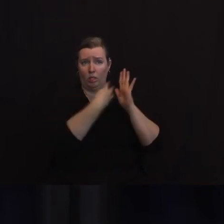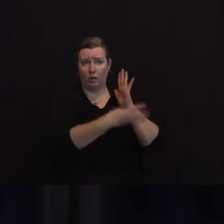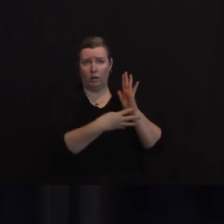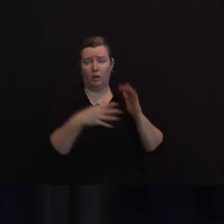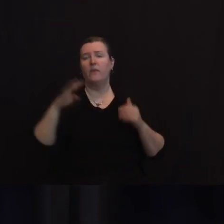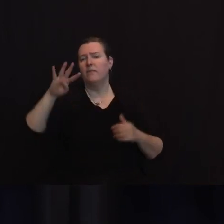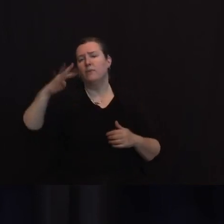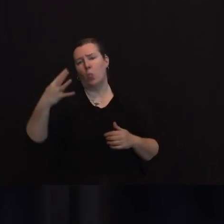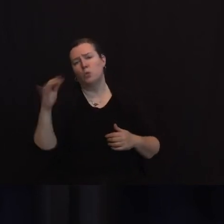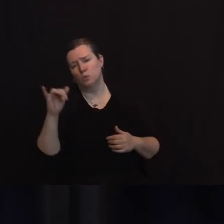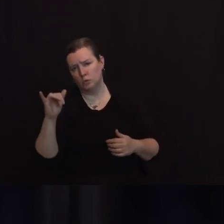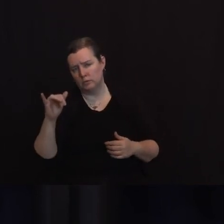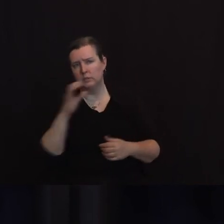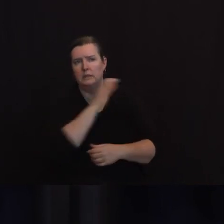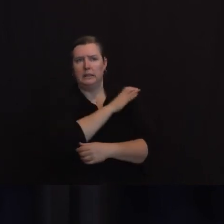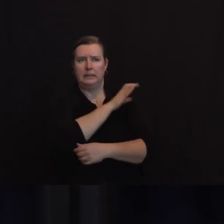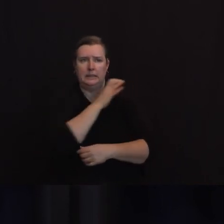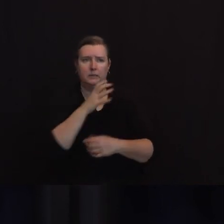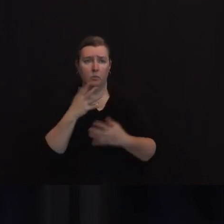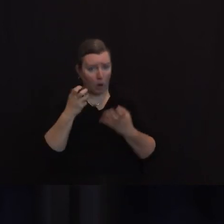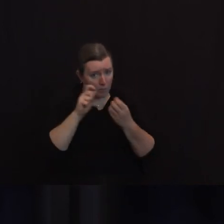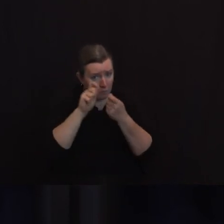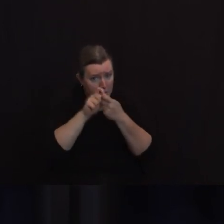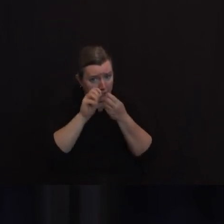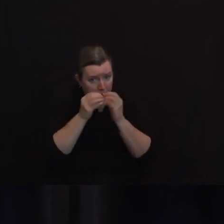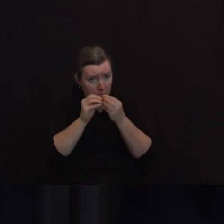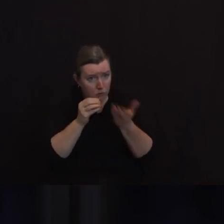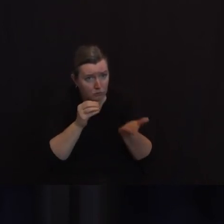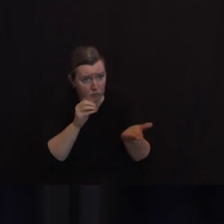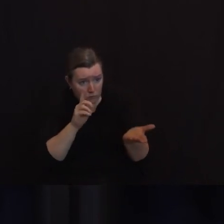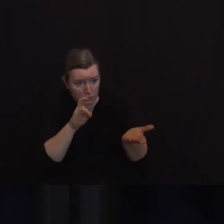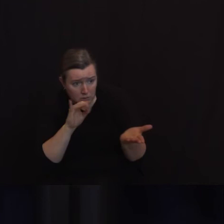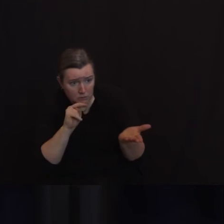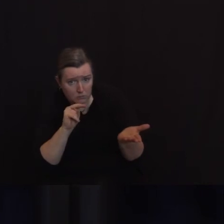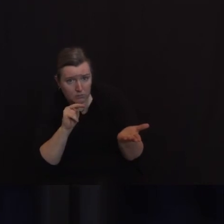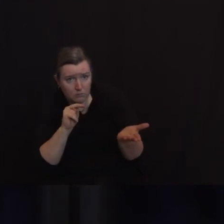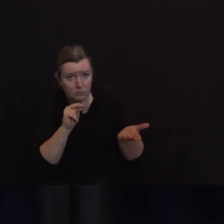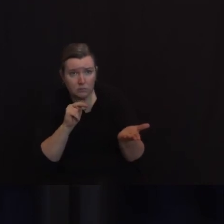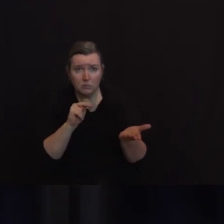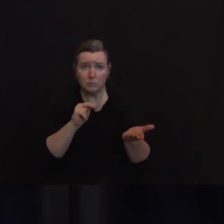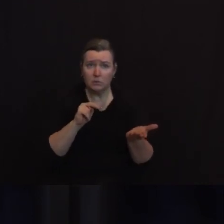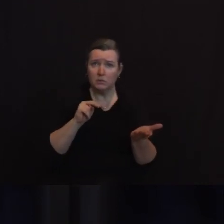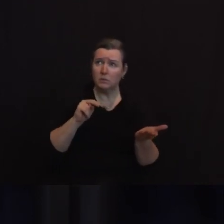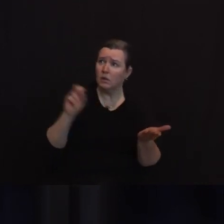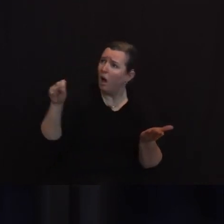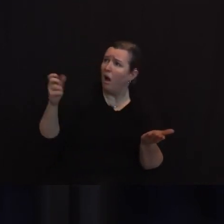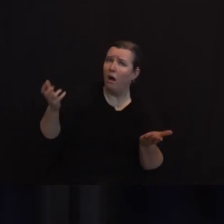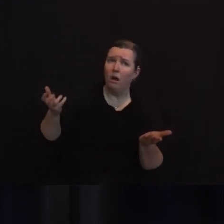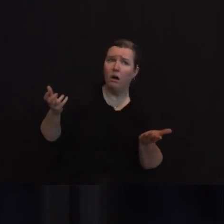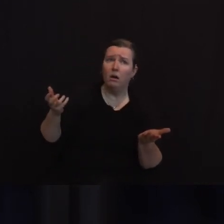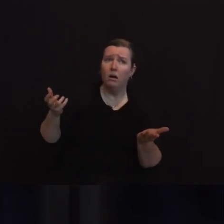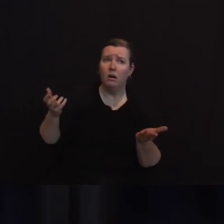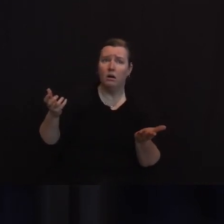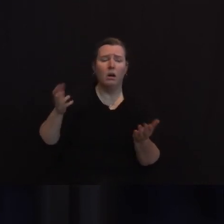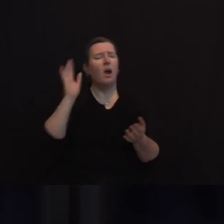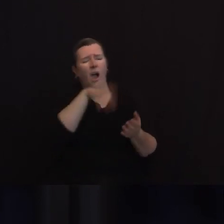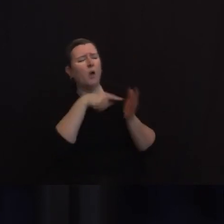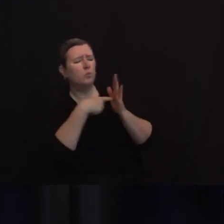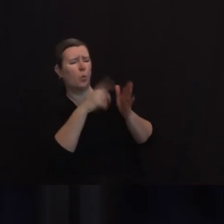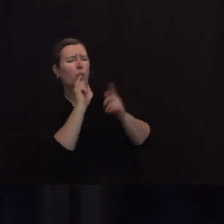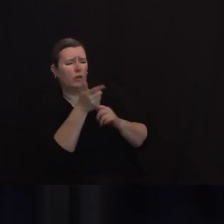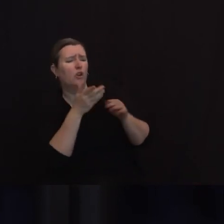Do you want those specific numbers, Dustin, of the clinics? Yeah, We can, yeah, I can show you after. It's a lot of